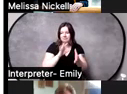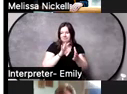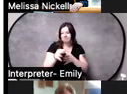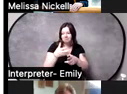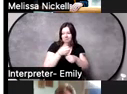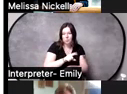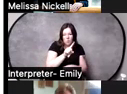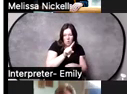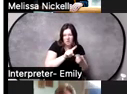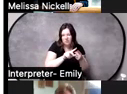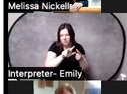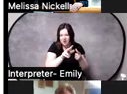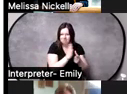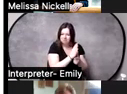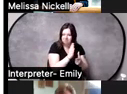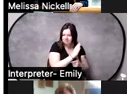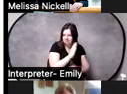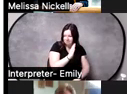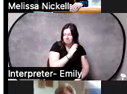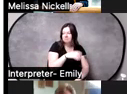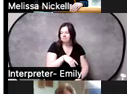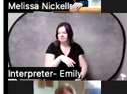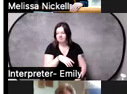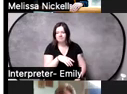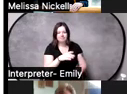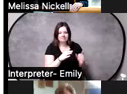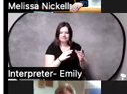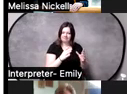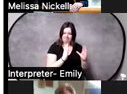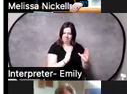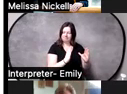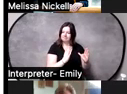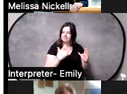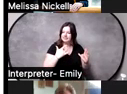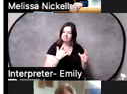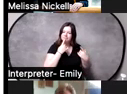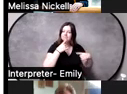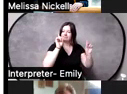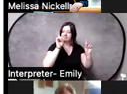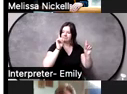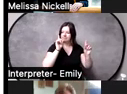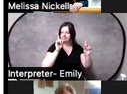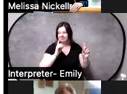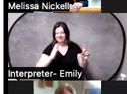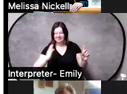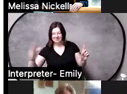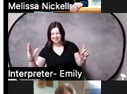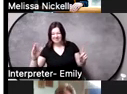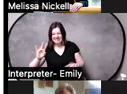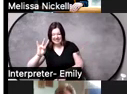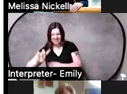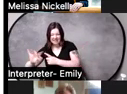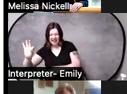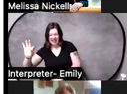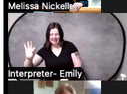range. Grants that are scored in this area tend to do well, and grants that are scored in the lower numbers don't do as well. You